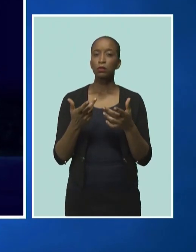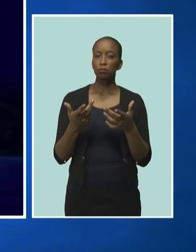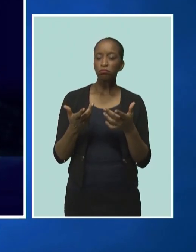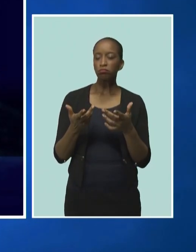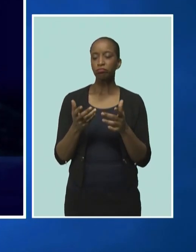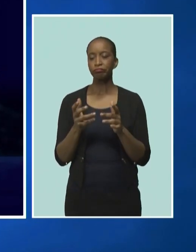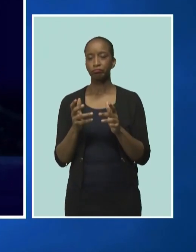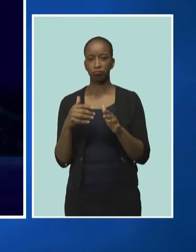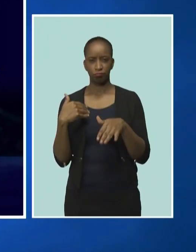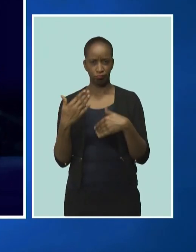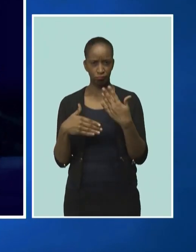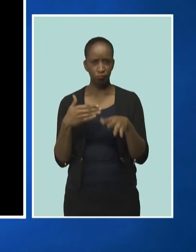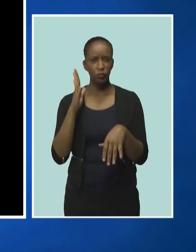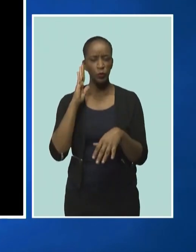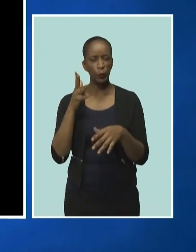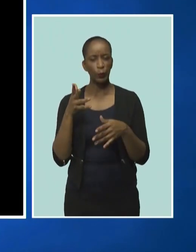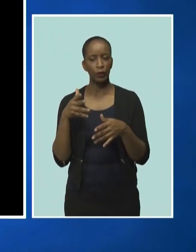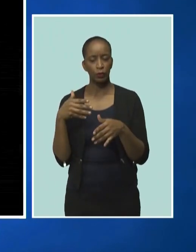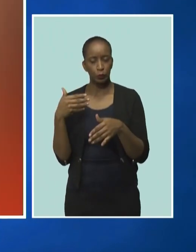area.